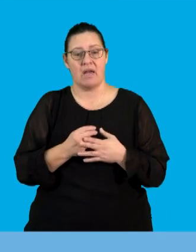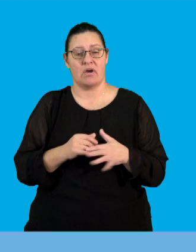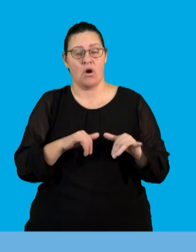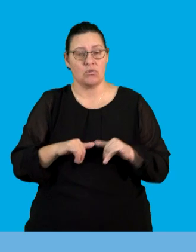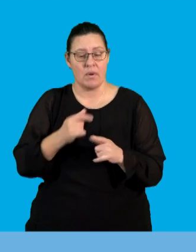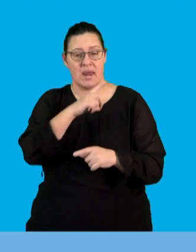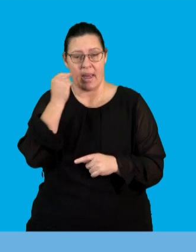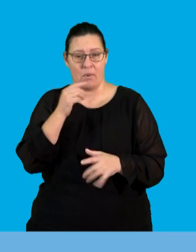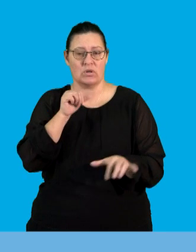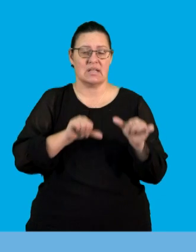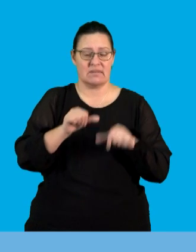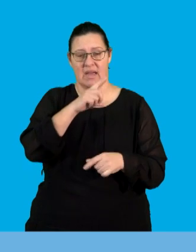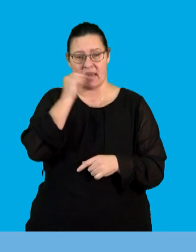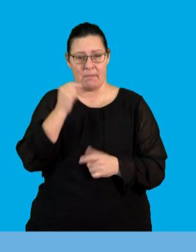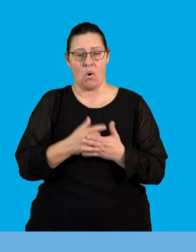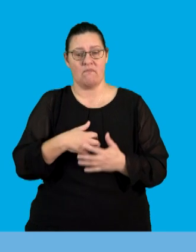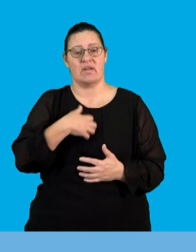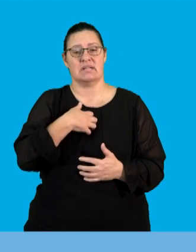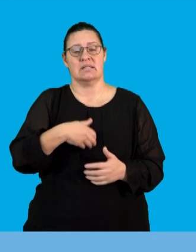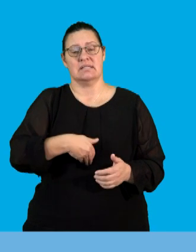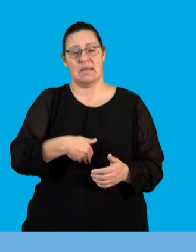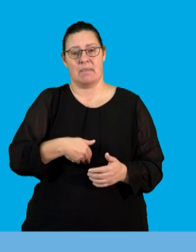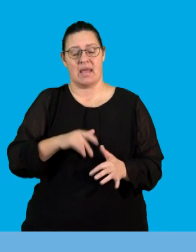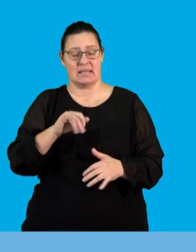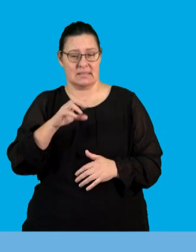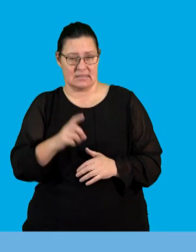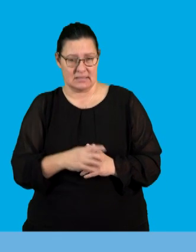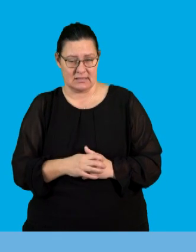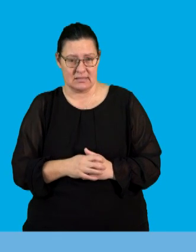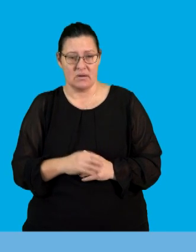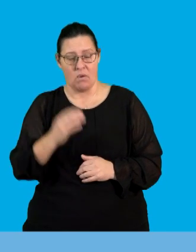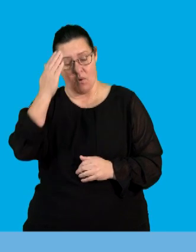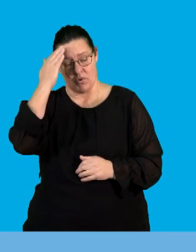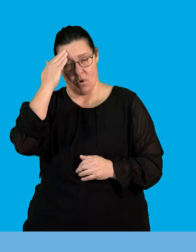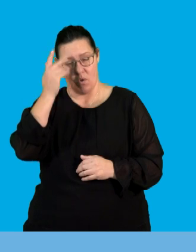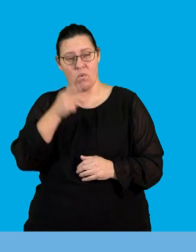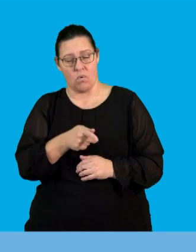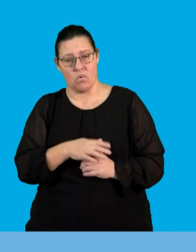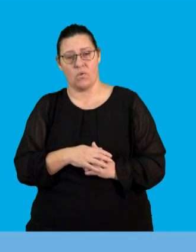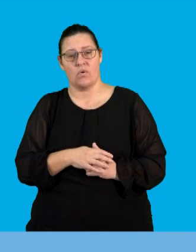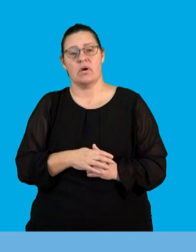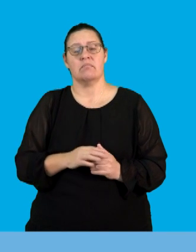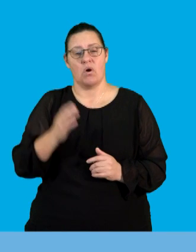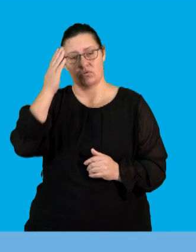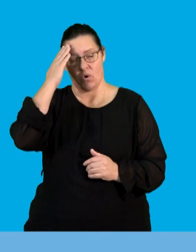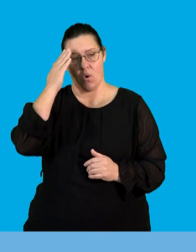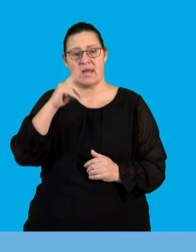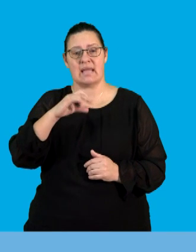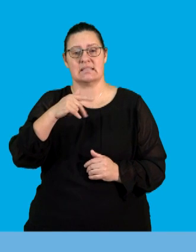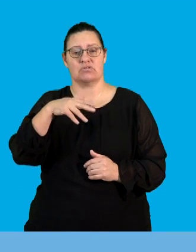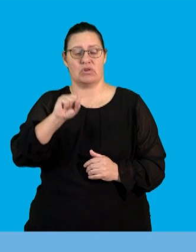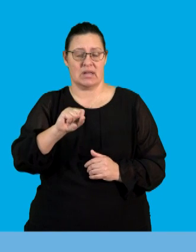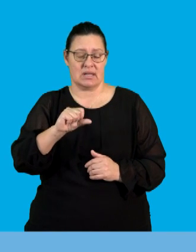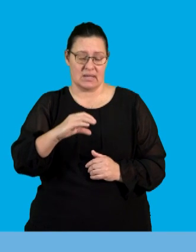name or the scientific name of stomach acid. So we know that the stomach acid is basically known as the gastric acid.